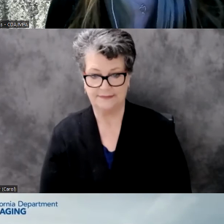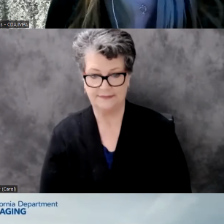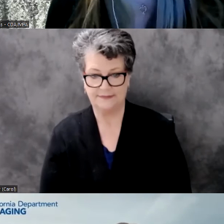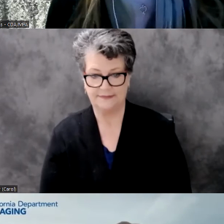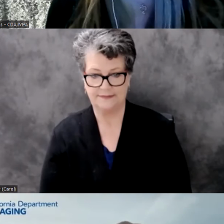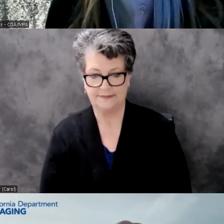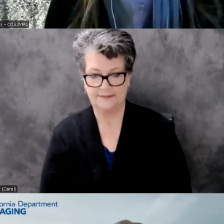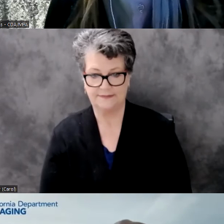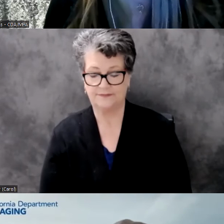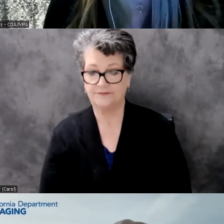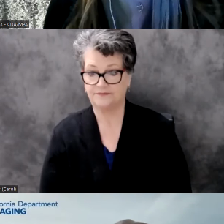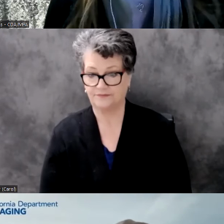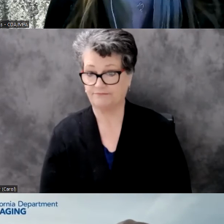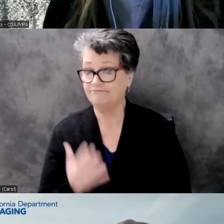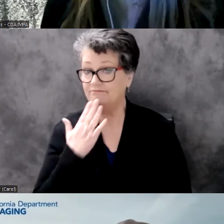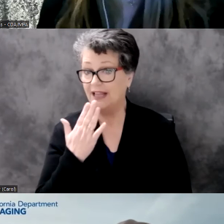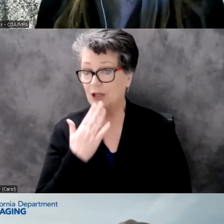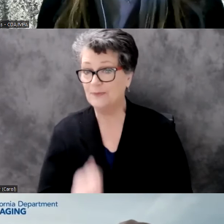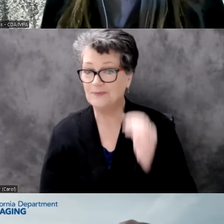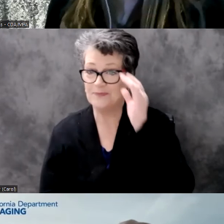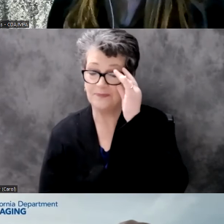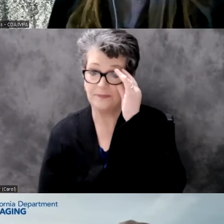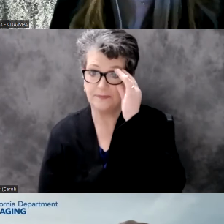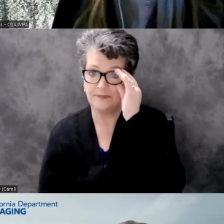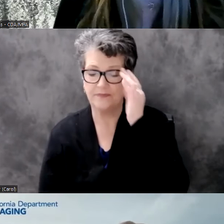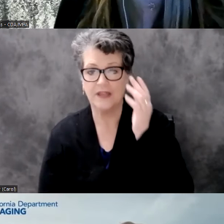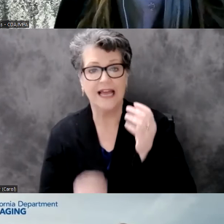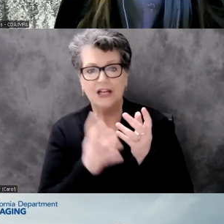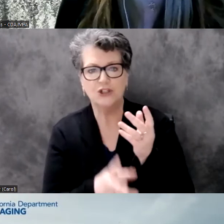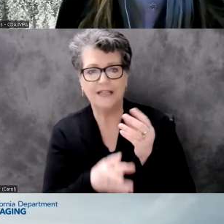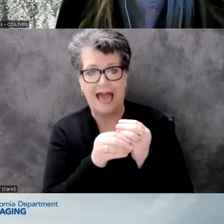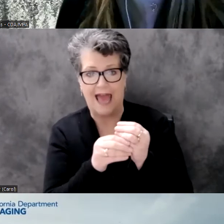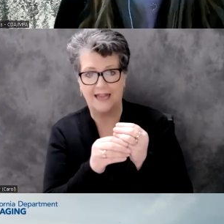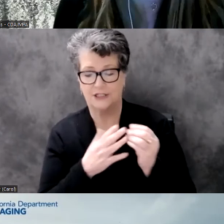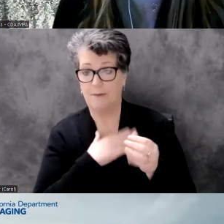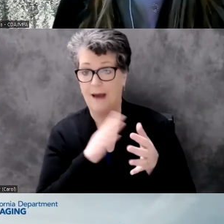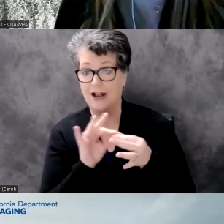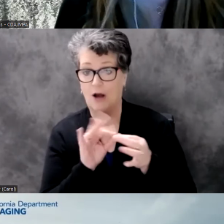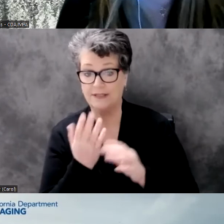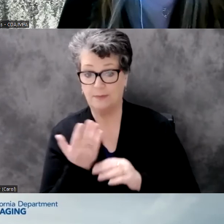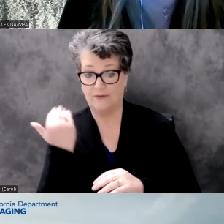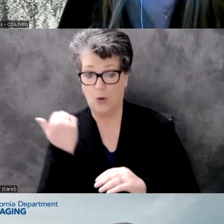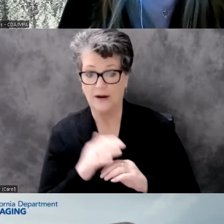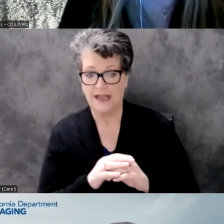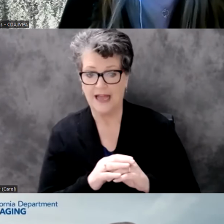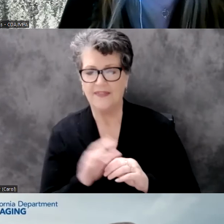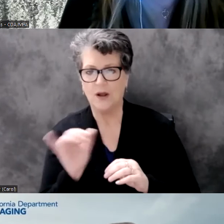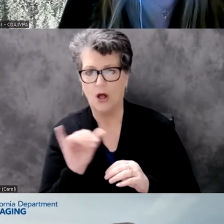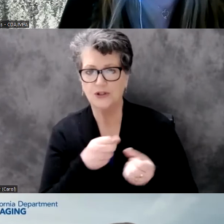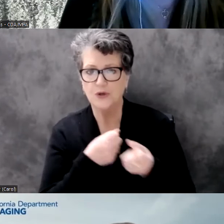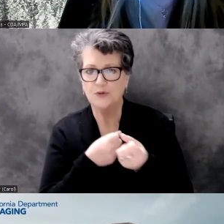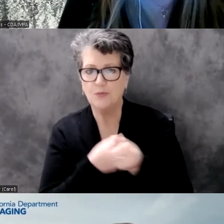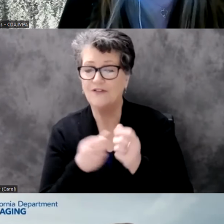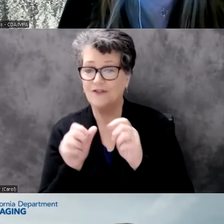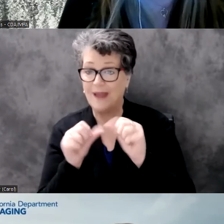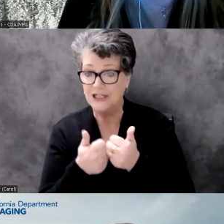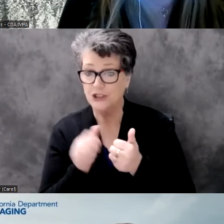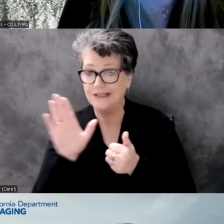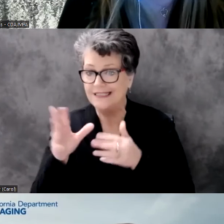Yeah, just to Thank add. you. Mm-hmm. Just to add to my comments earlier, I think also support from the agency's